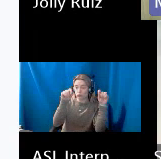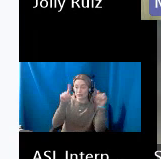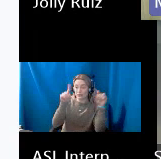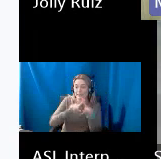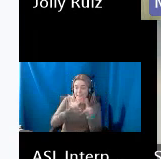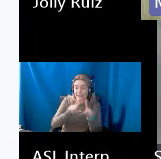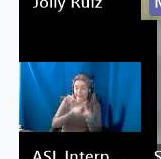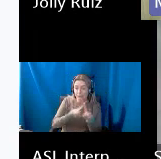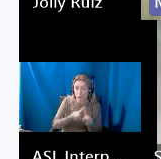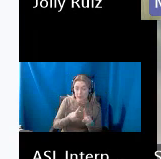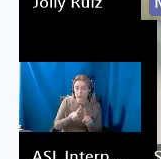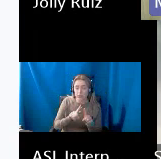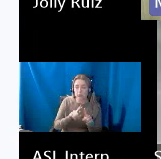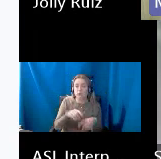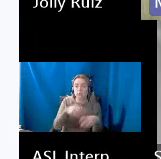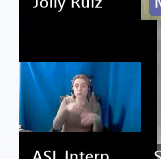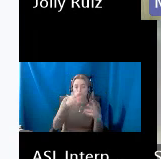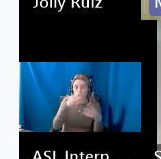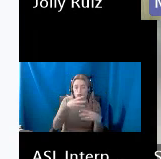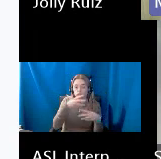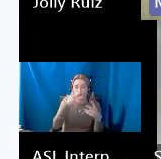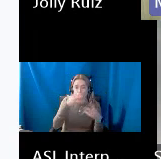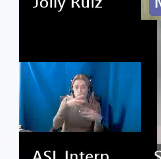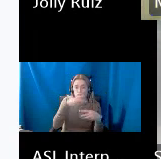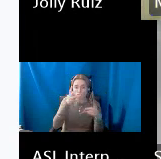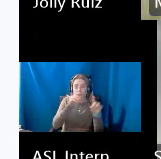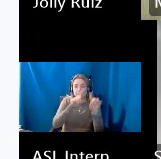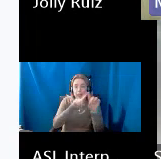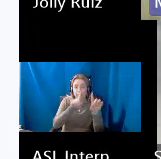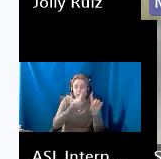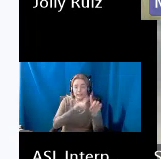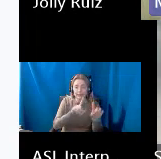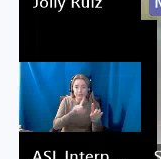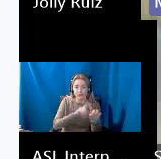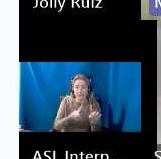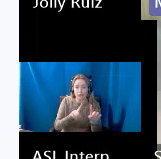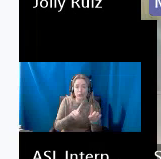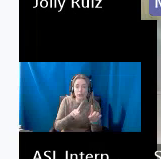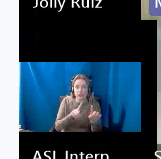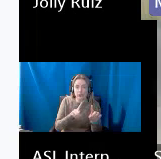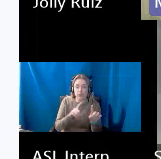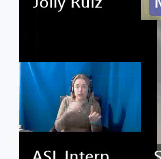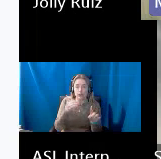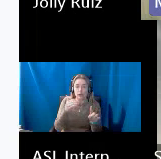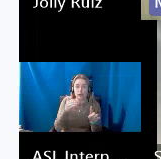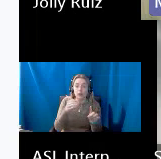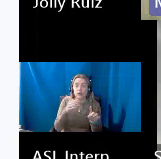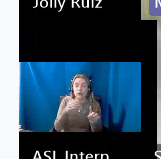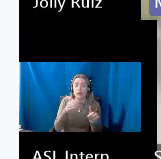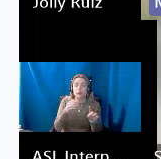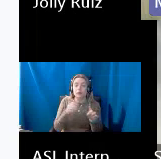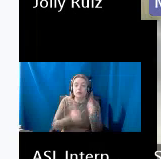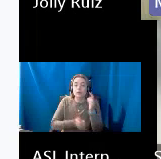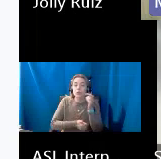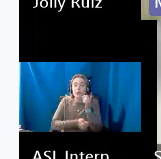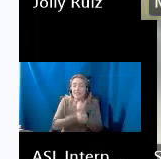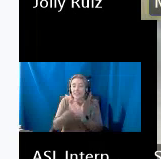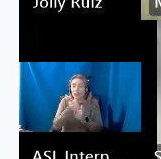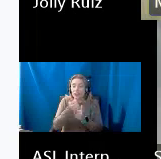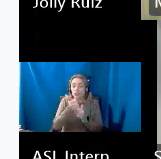Notice as I scroll through here, each heading is where my different sources are going to land.